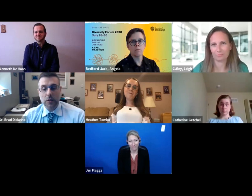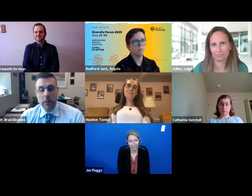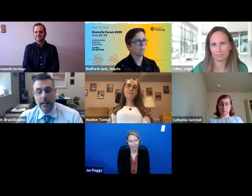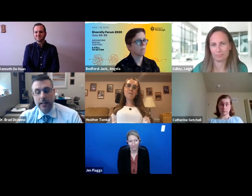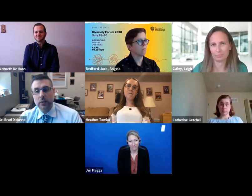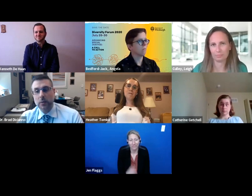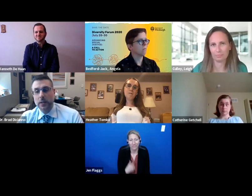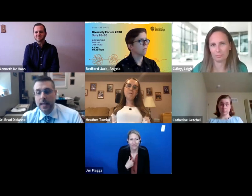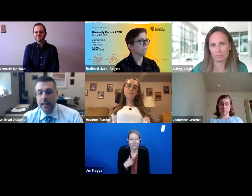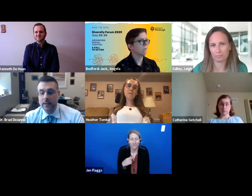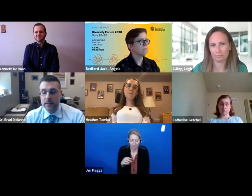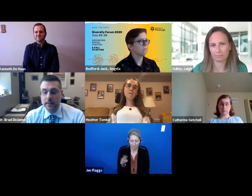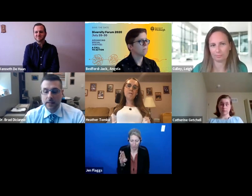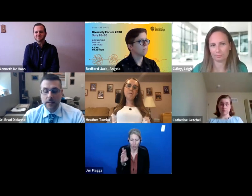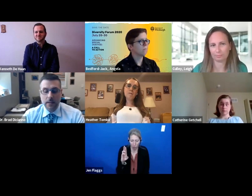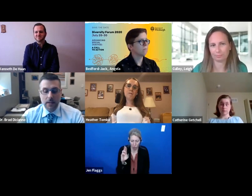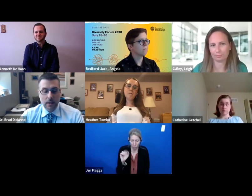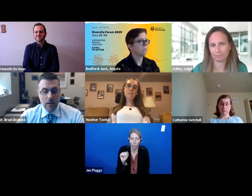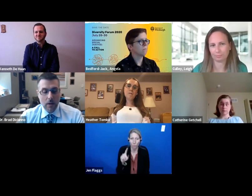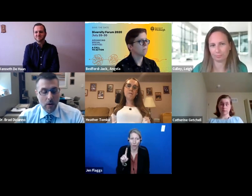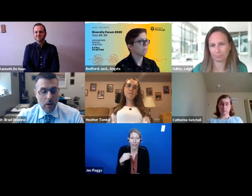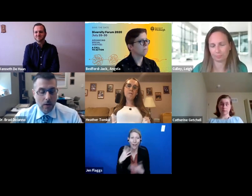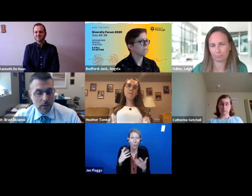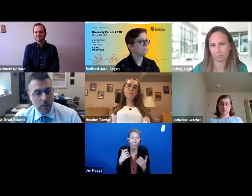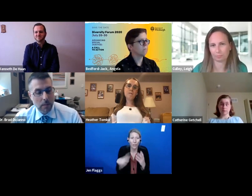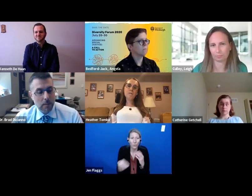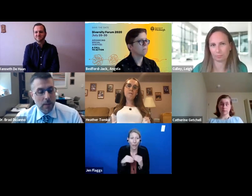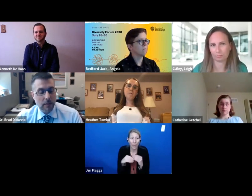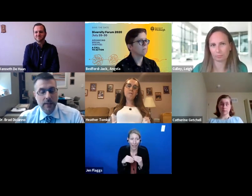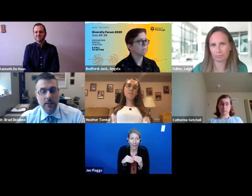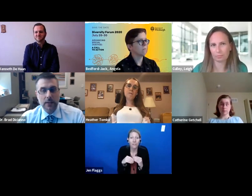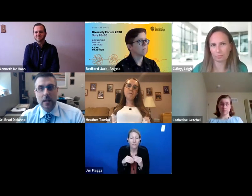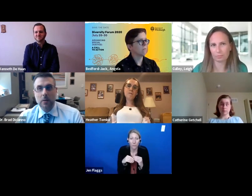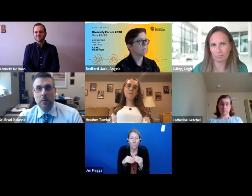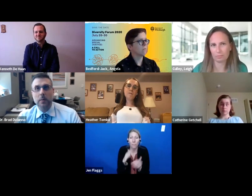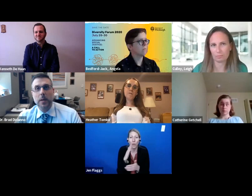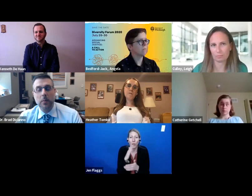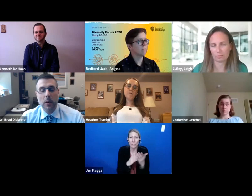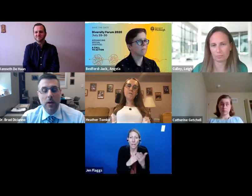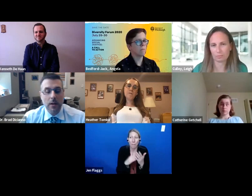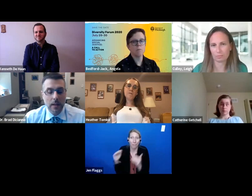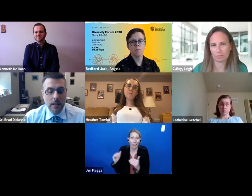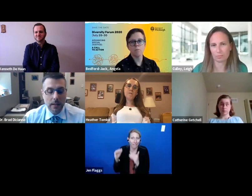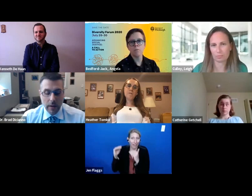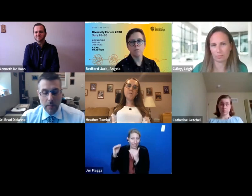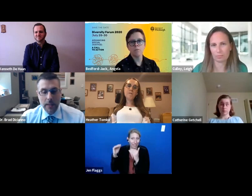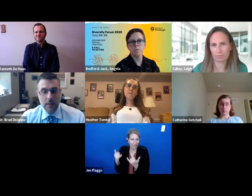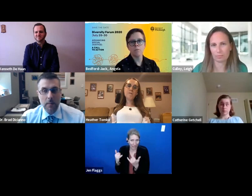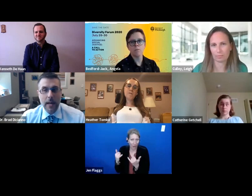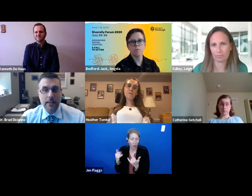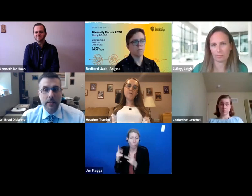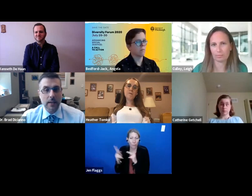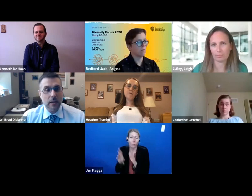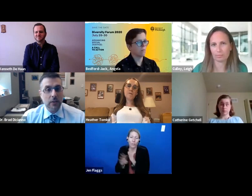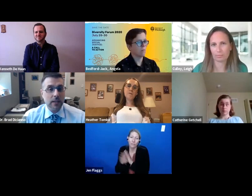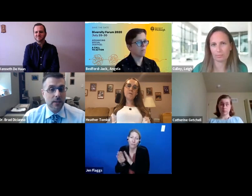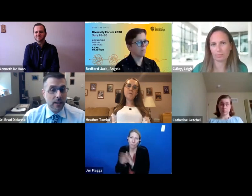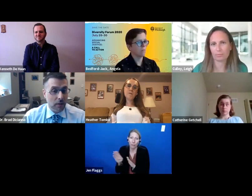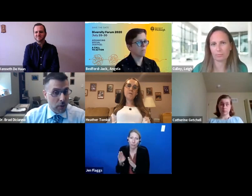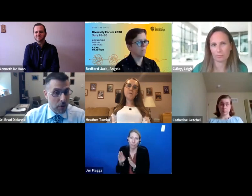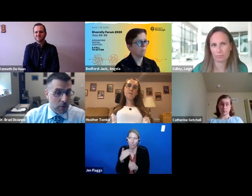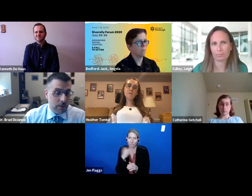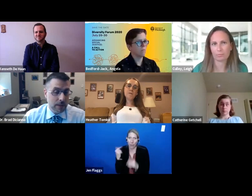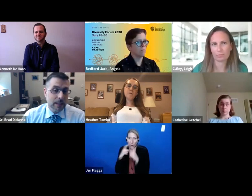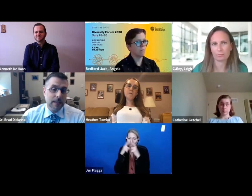And this is Brad. I just wanted to add that there are some advances now where people are developing some masks that you can